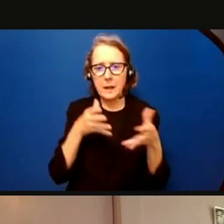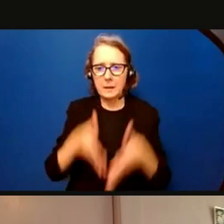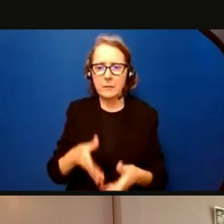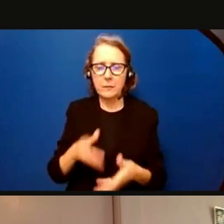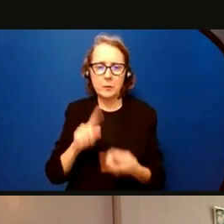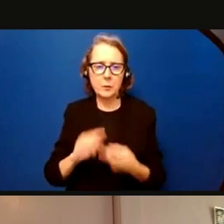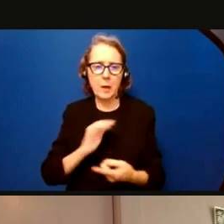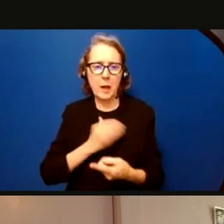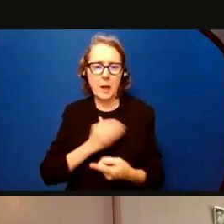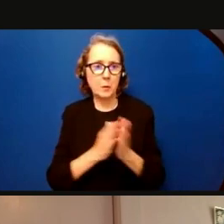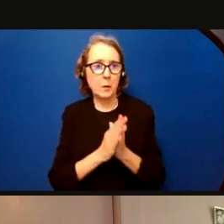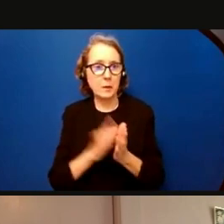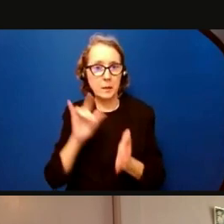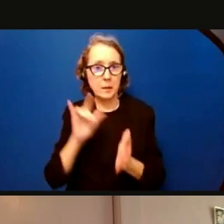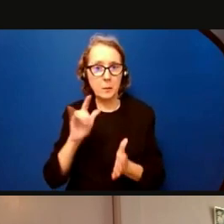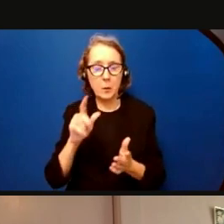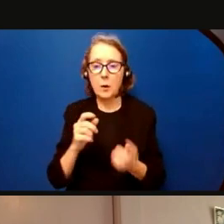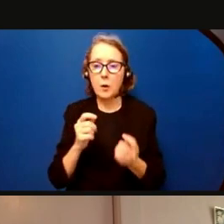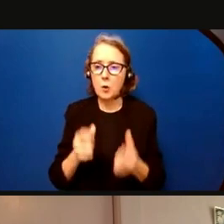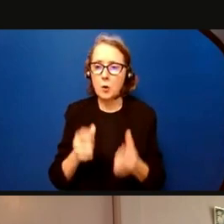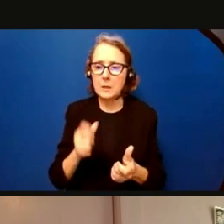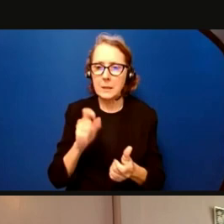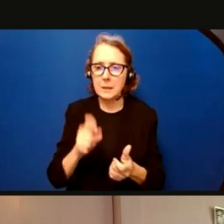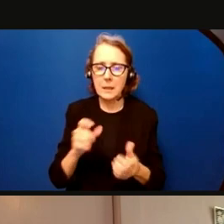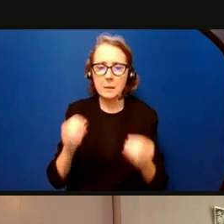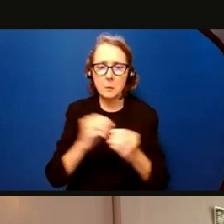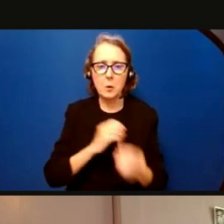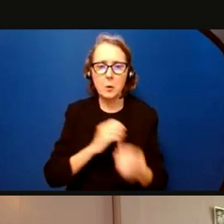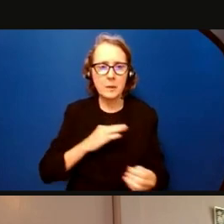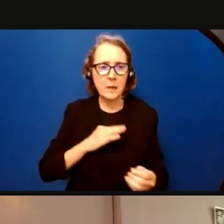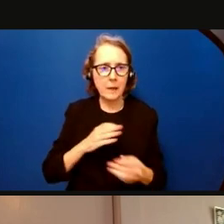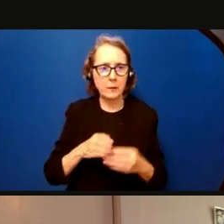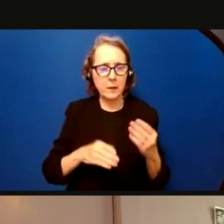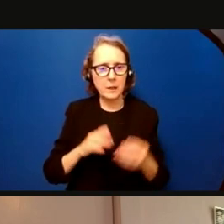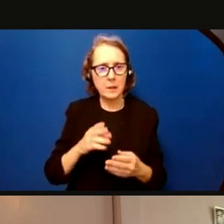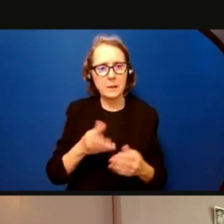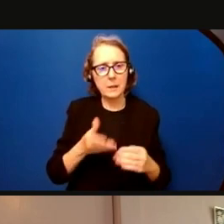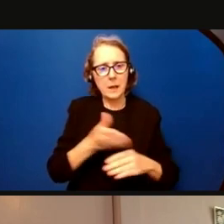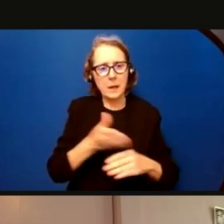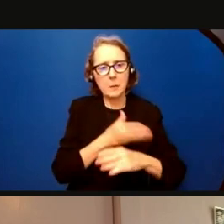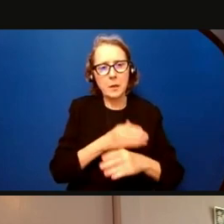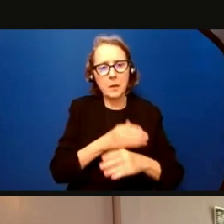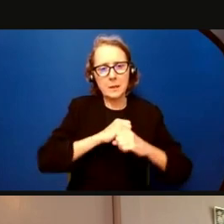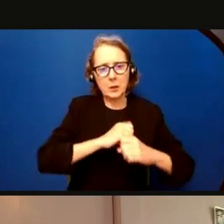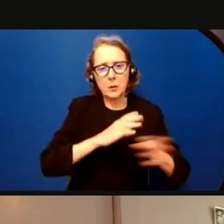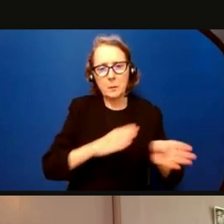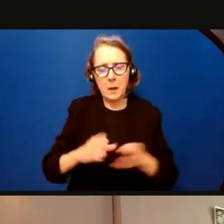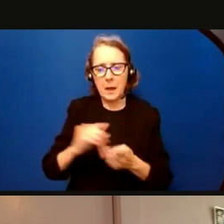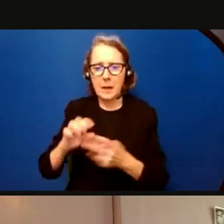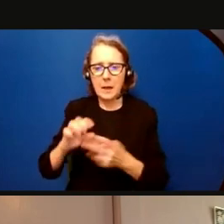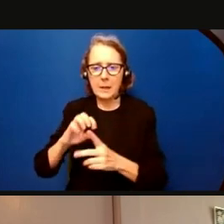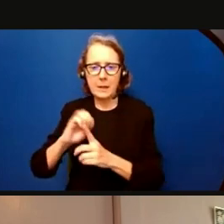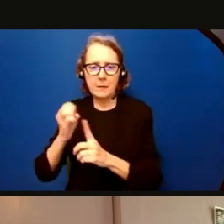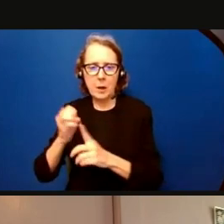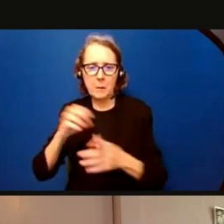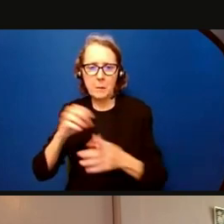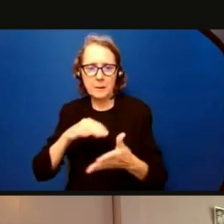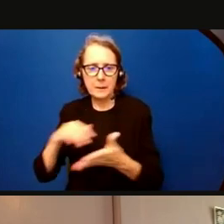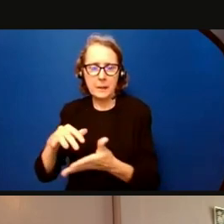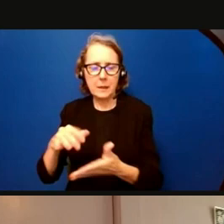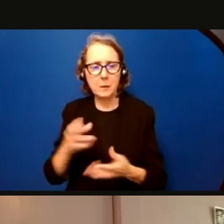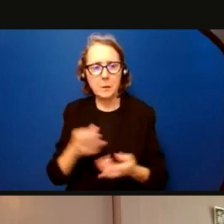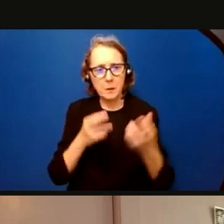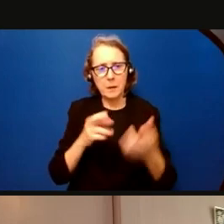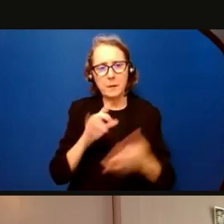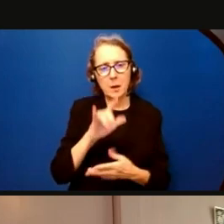airport urgently needs more staff to complete the upgraded security plan and the environmental study. We recommend that the airport fund